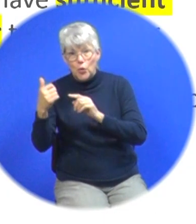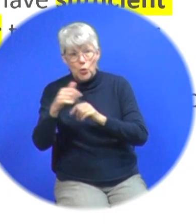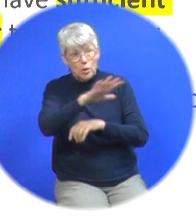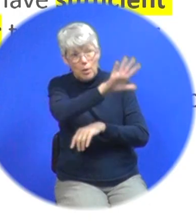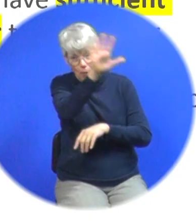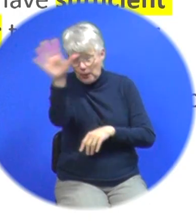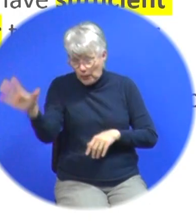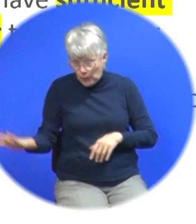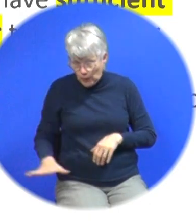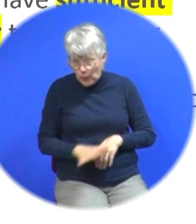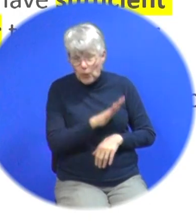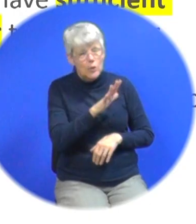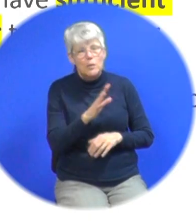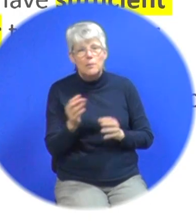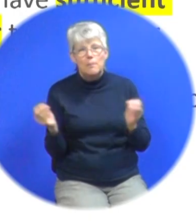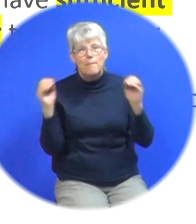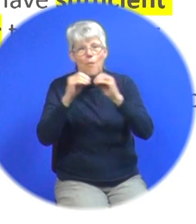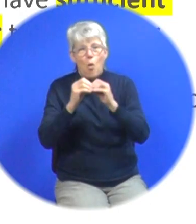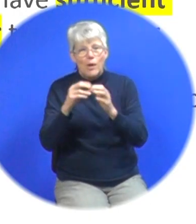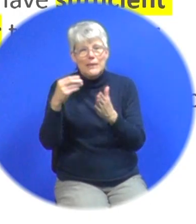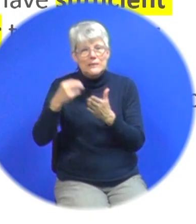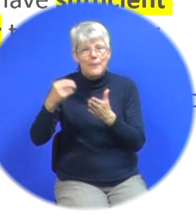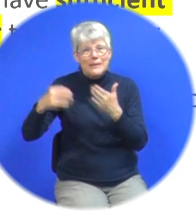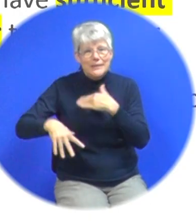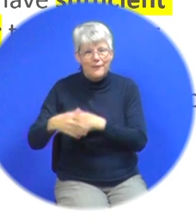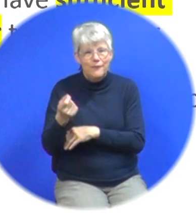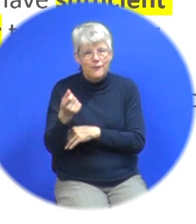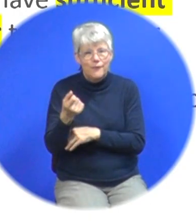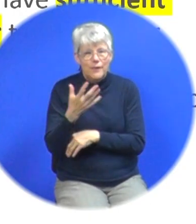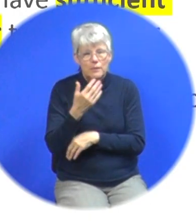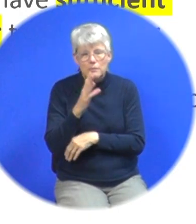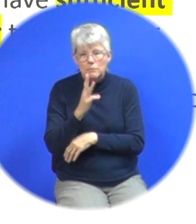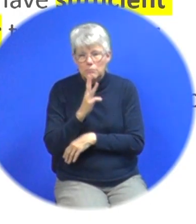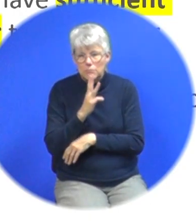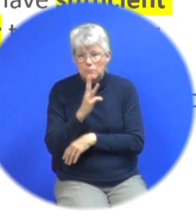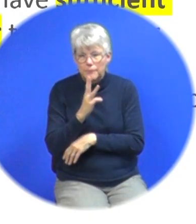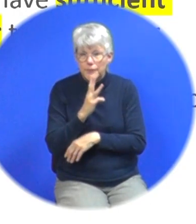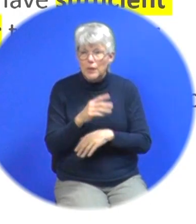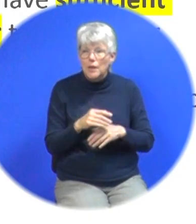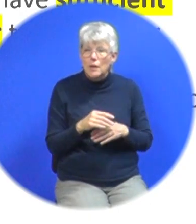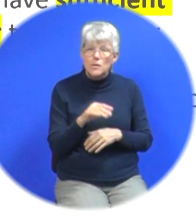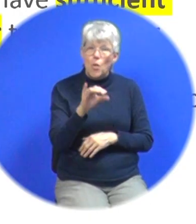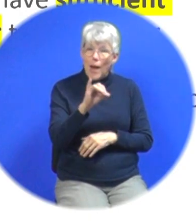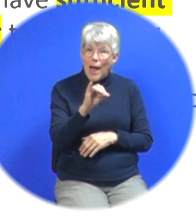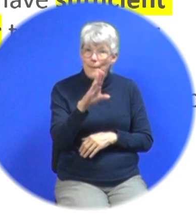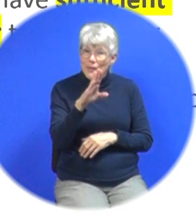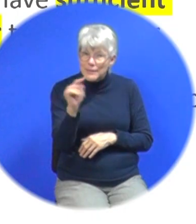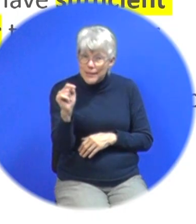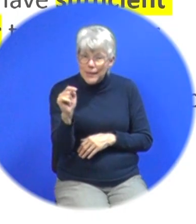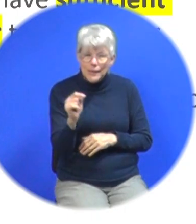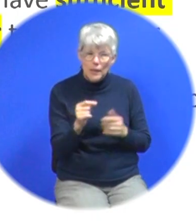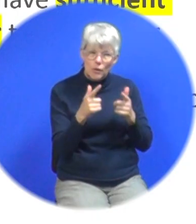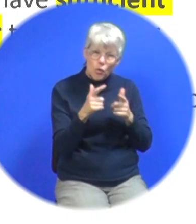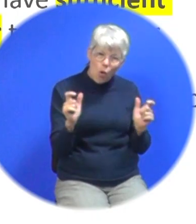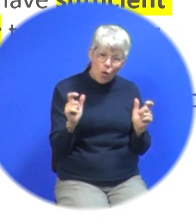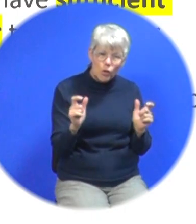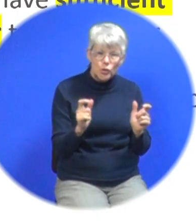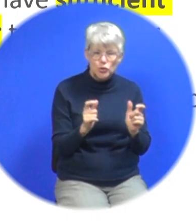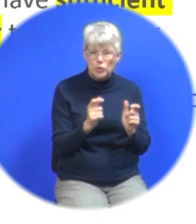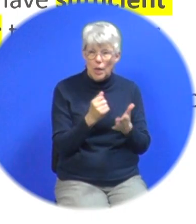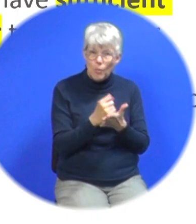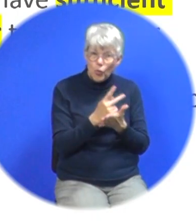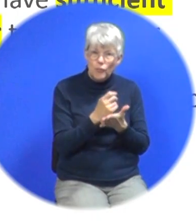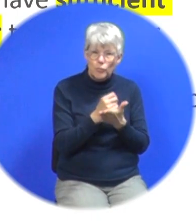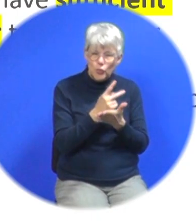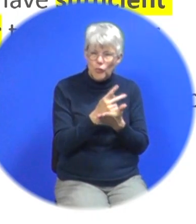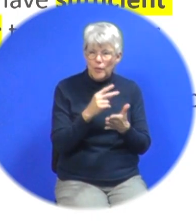Basin. Now, the legal impacts of this is the more of these IBTs, especially the large ones that we approve, the more